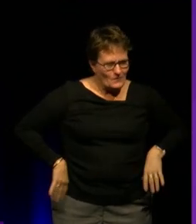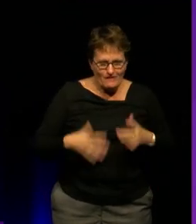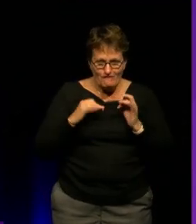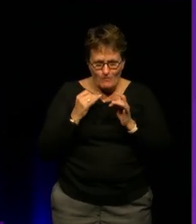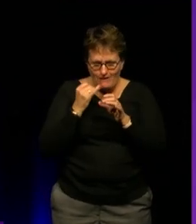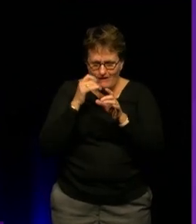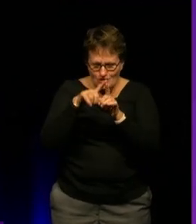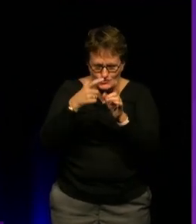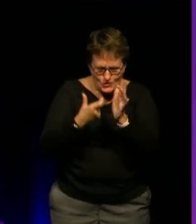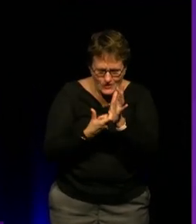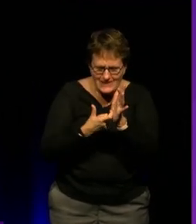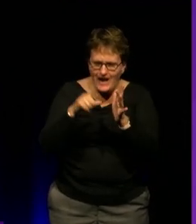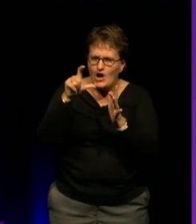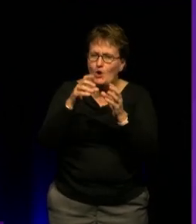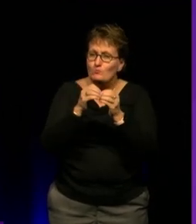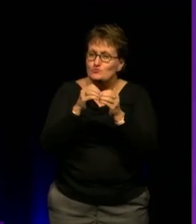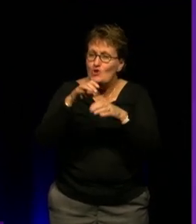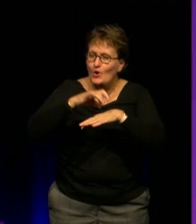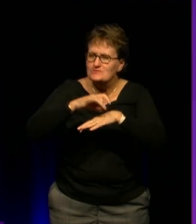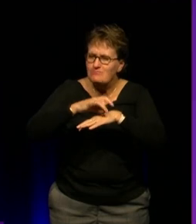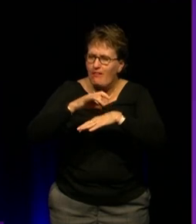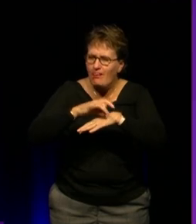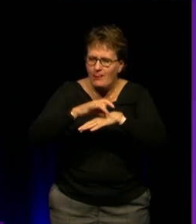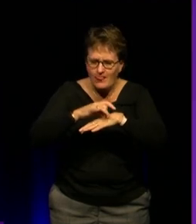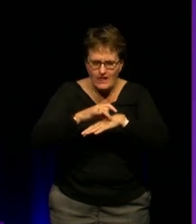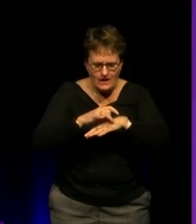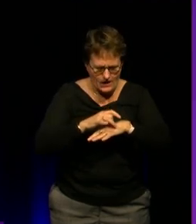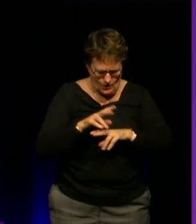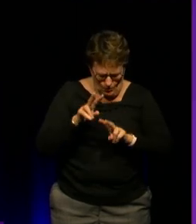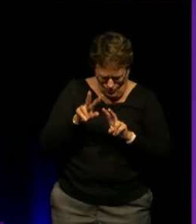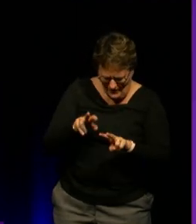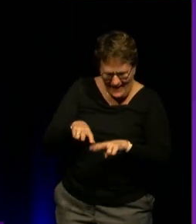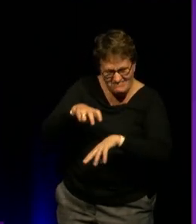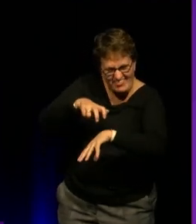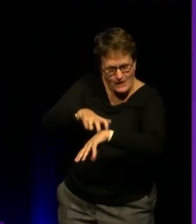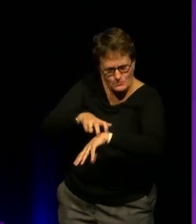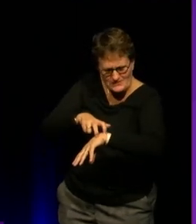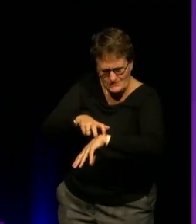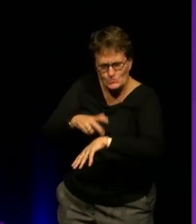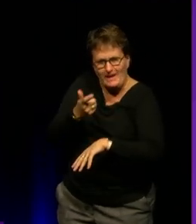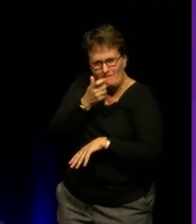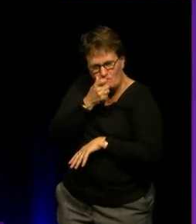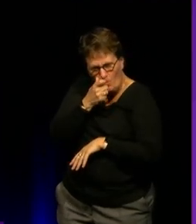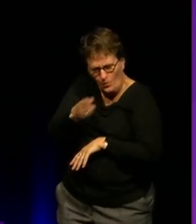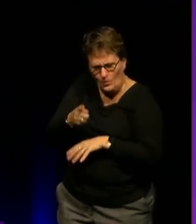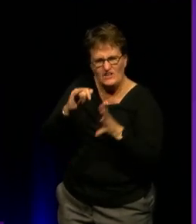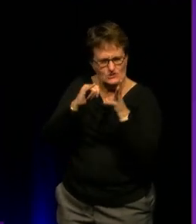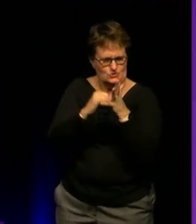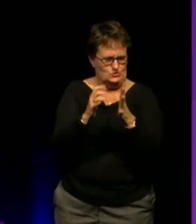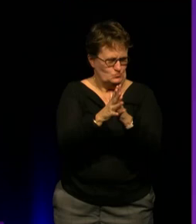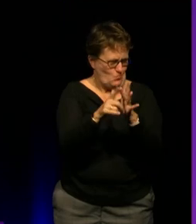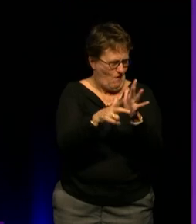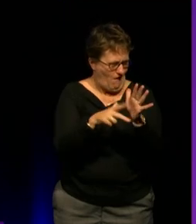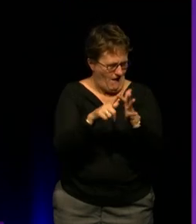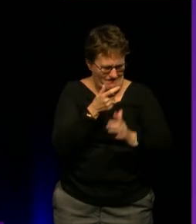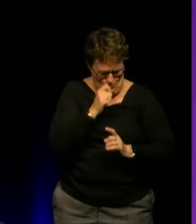practitioner in a Caboolture hospital dealing with an apprentice who came in with the swine flu